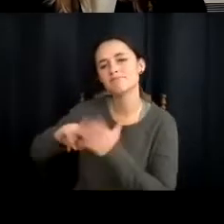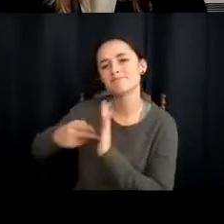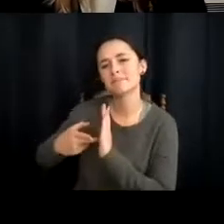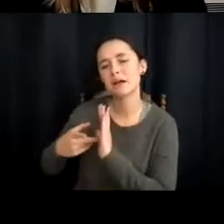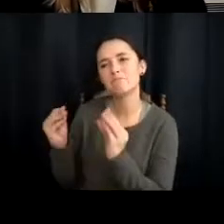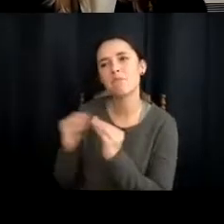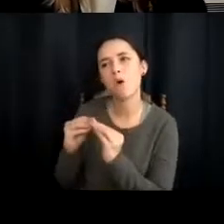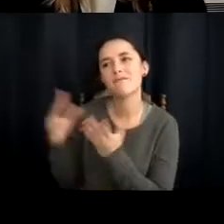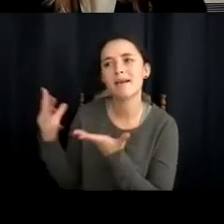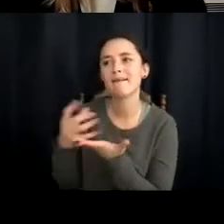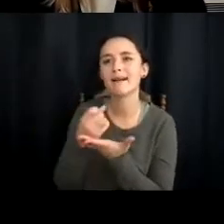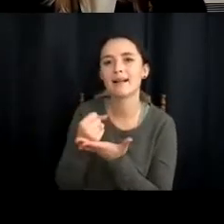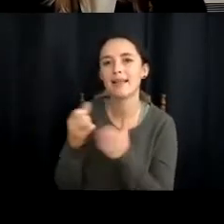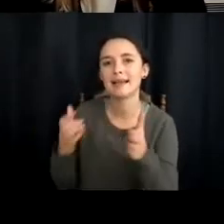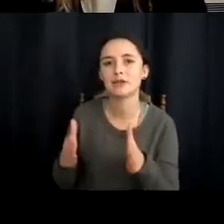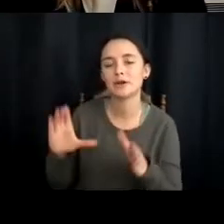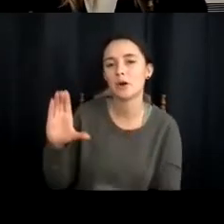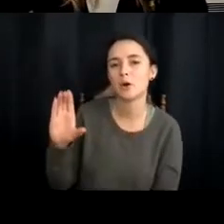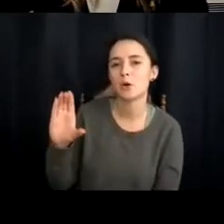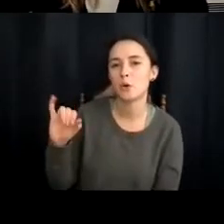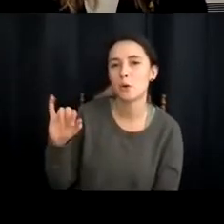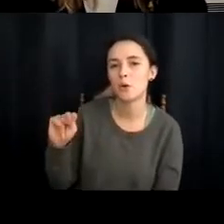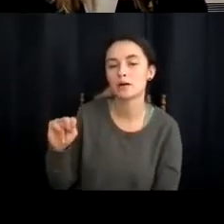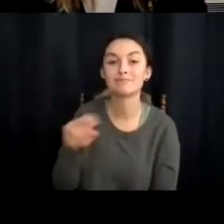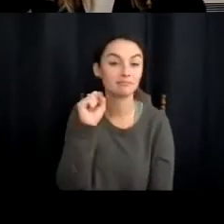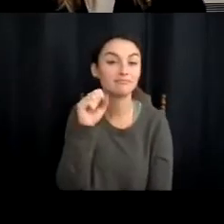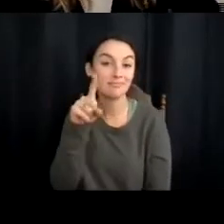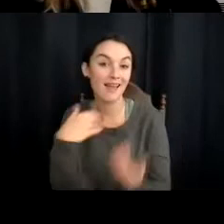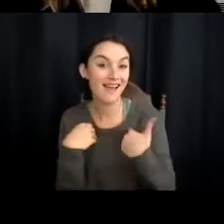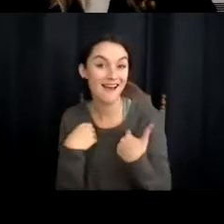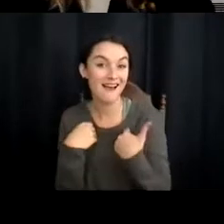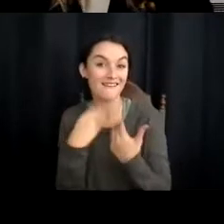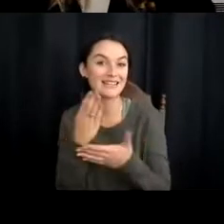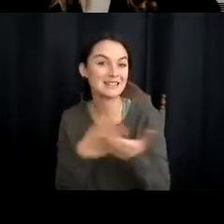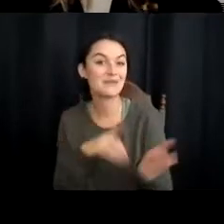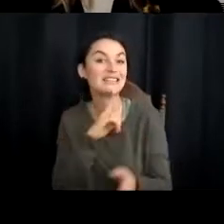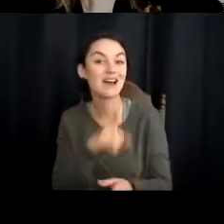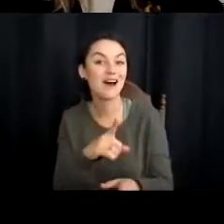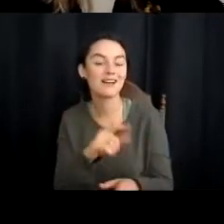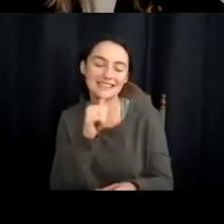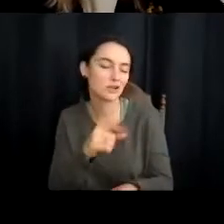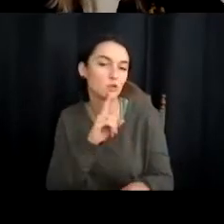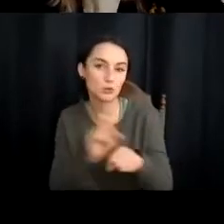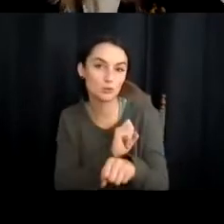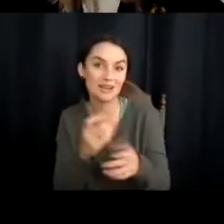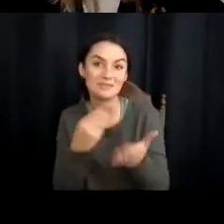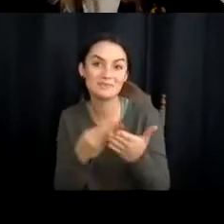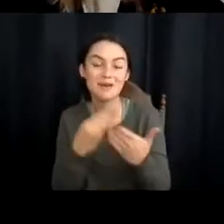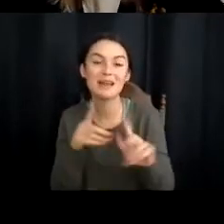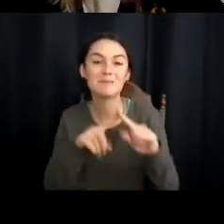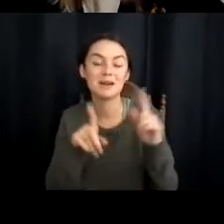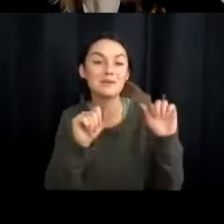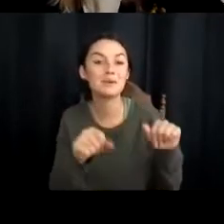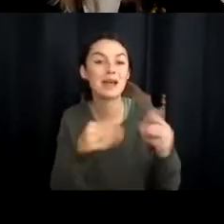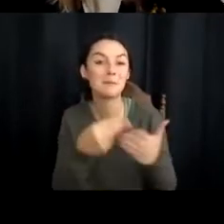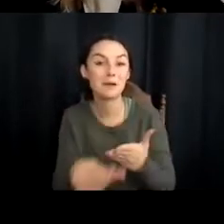some shiny metal coins that are not ones that you can spend. They're not real money, but we'll send a link to the Capitol